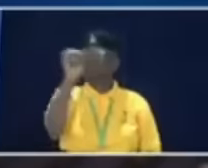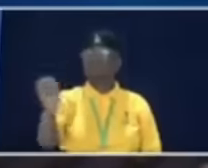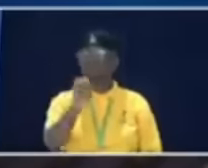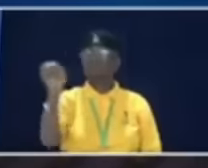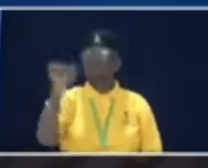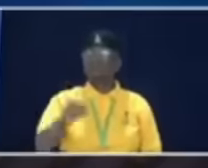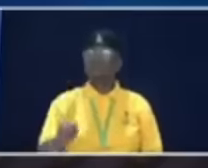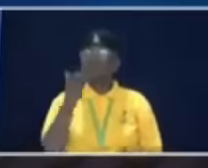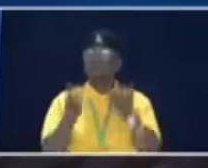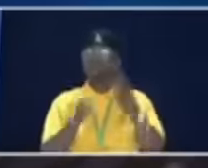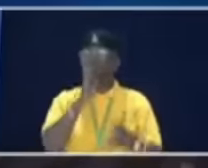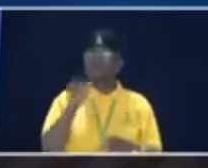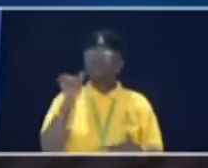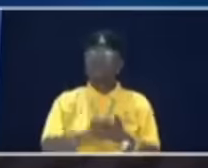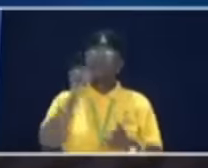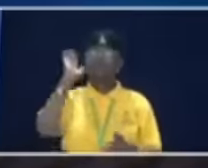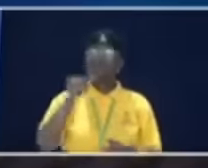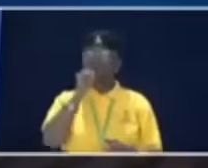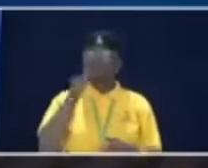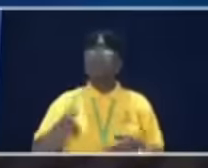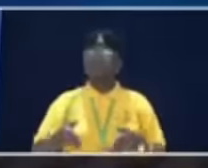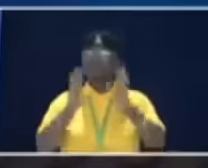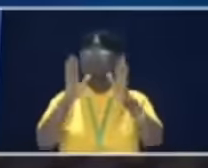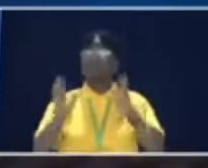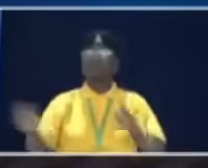that will not allow you reach your